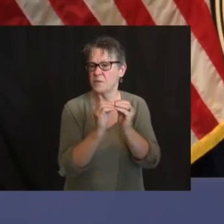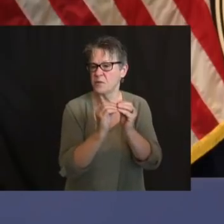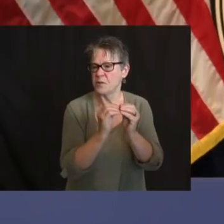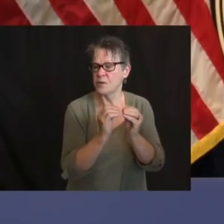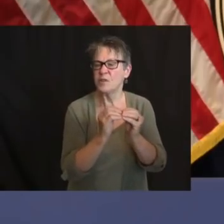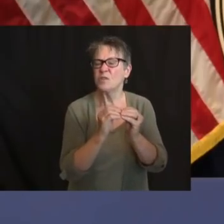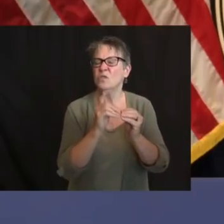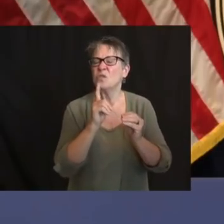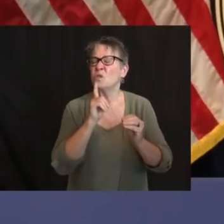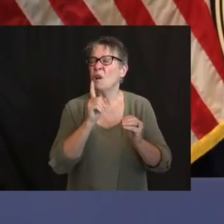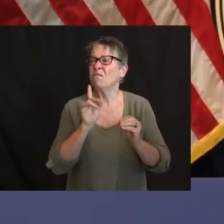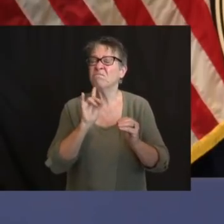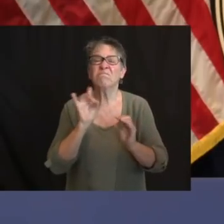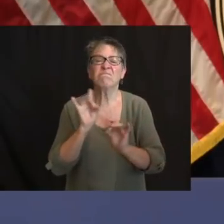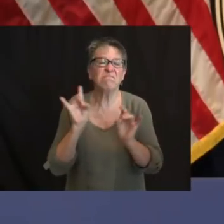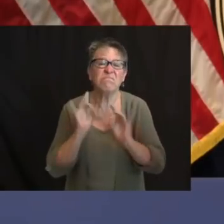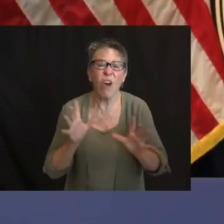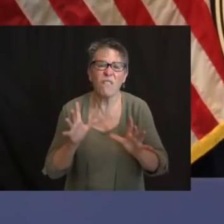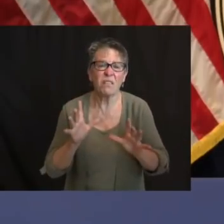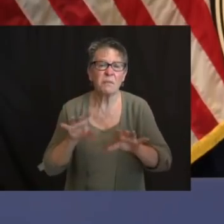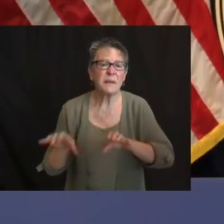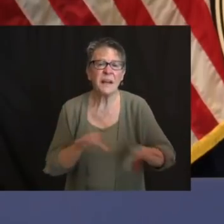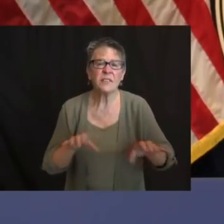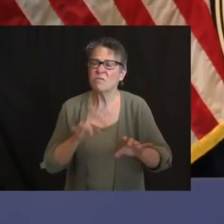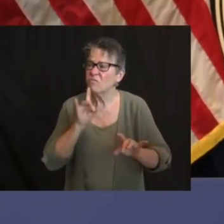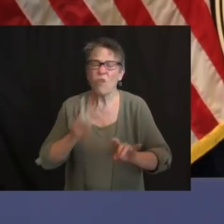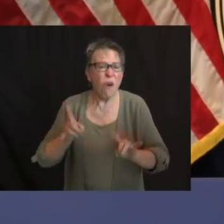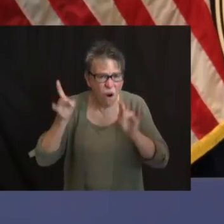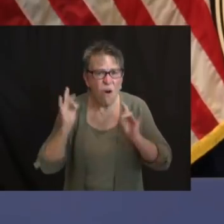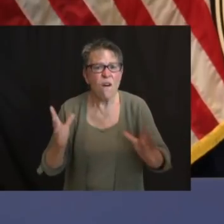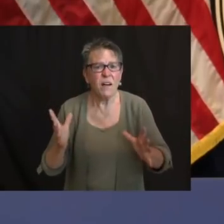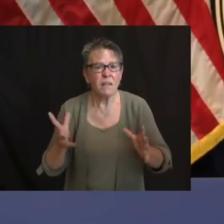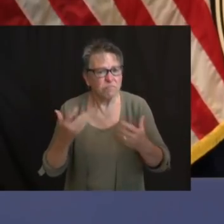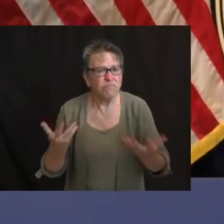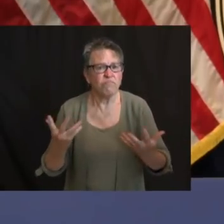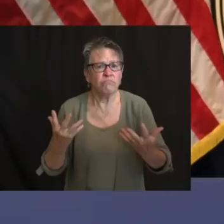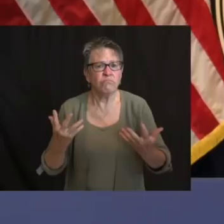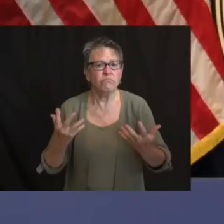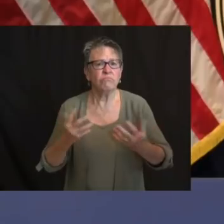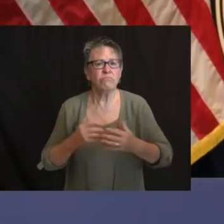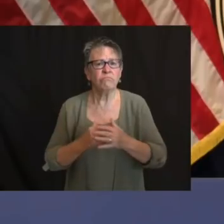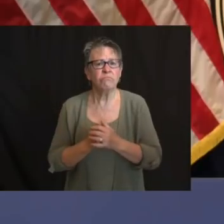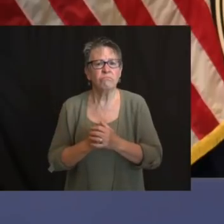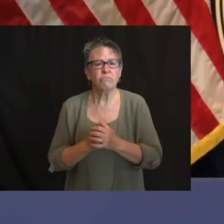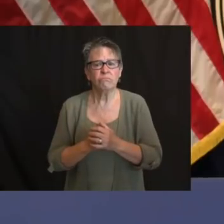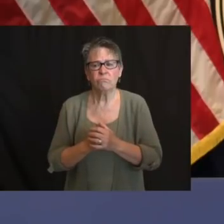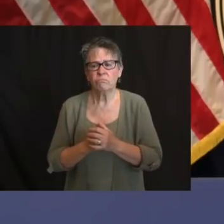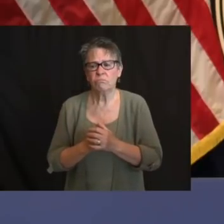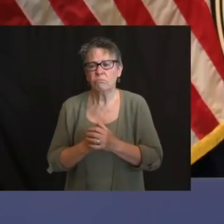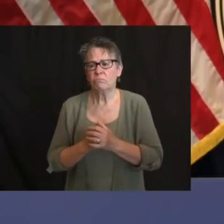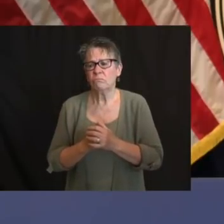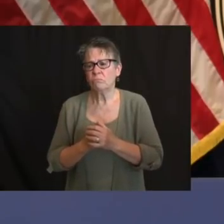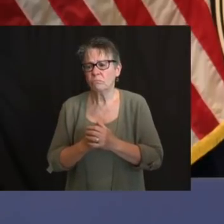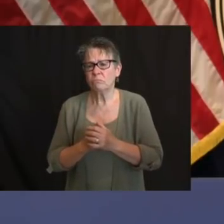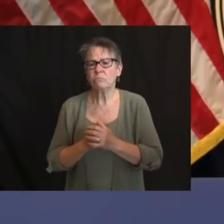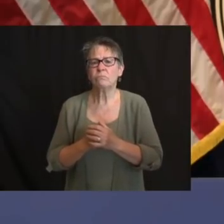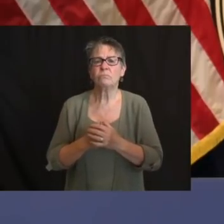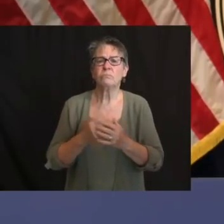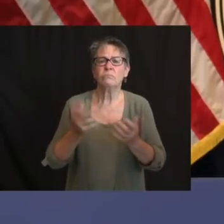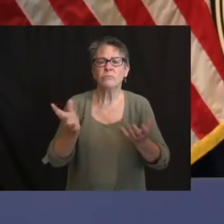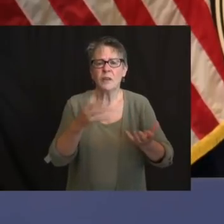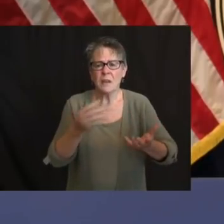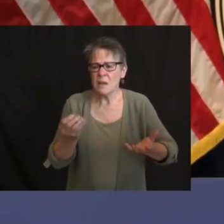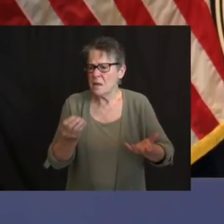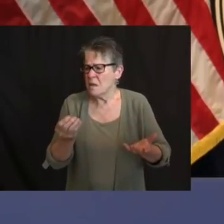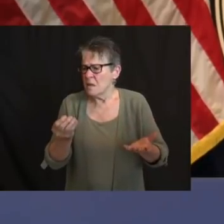Thank you. Let's go back to Nikita. Nikita, I'm not sure Matt got to you yesterday. It turns out there is a date that I have to submit. It's August 25th,